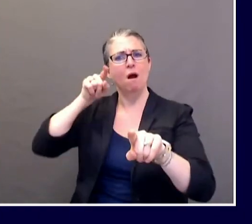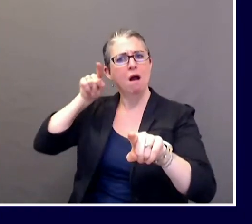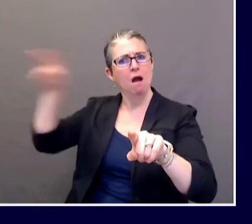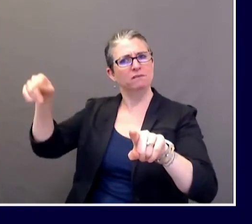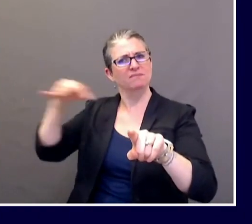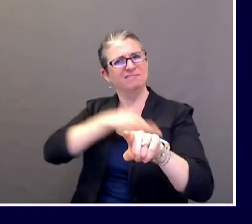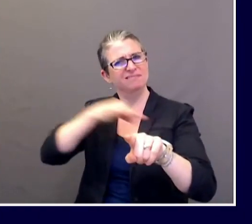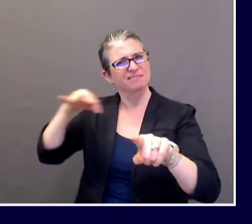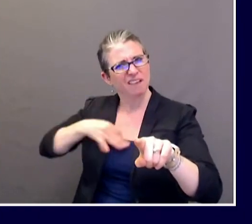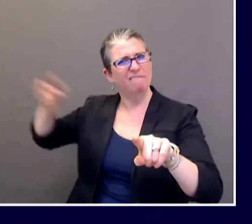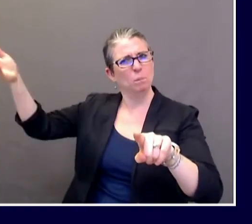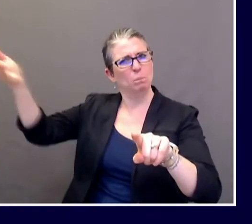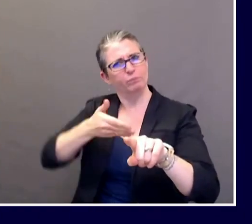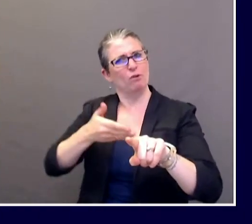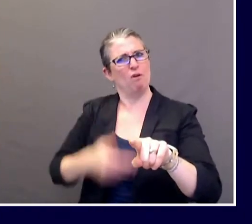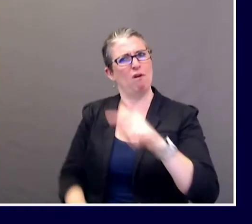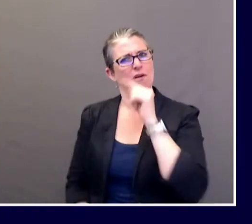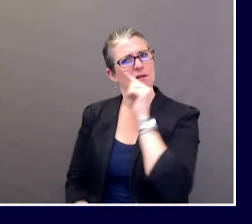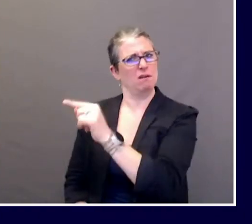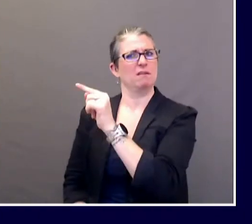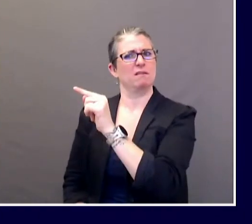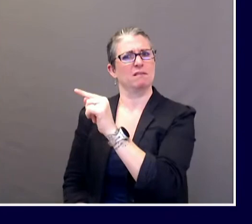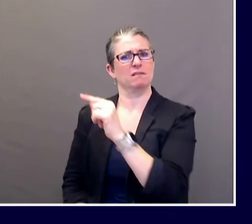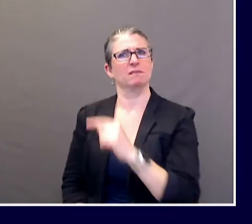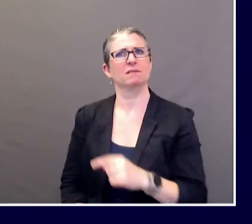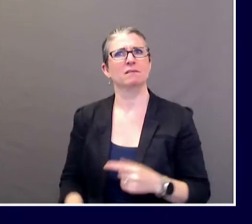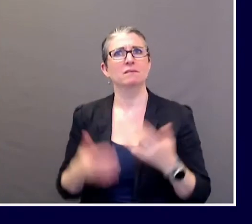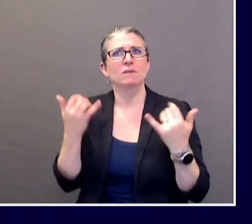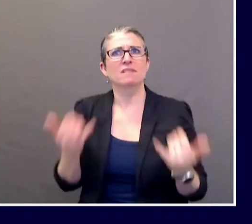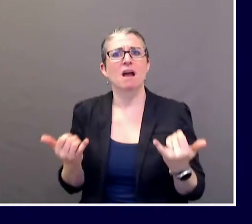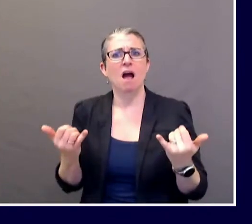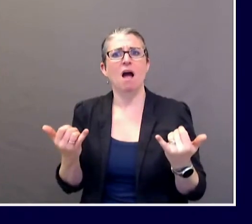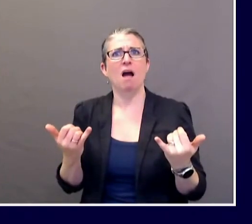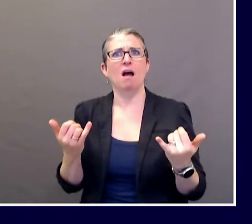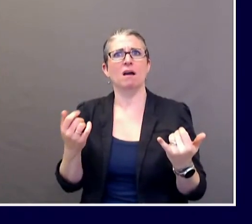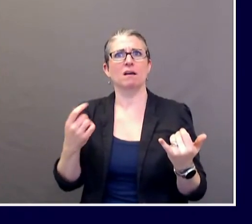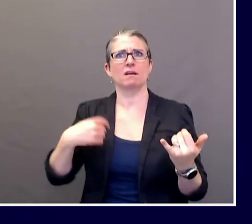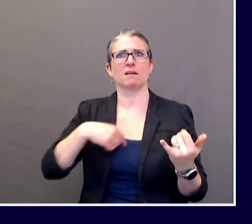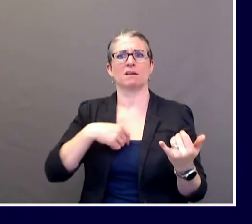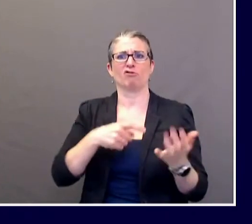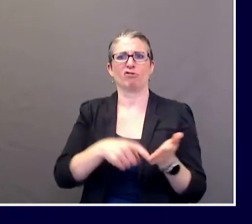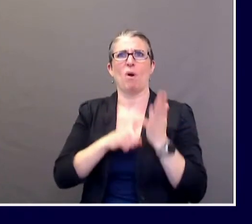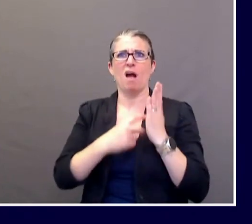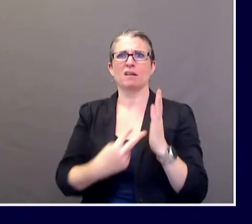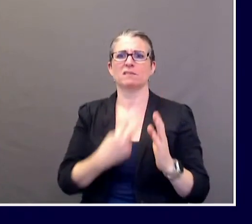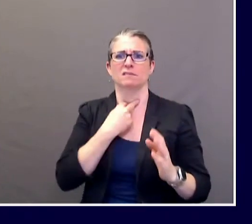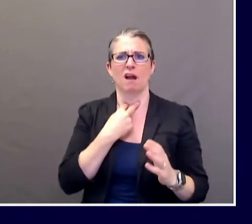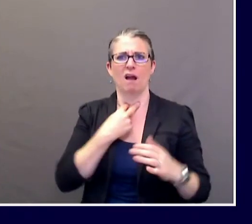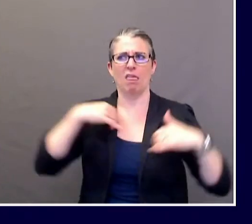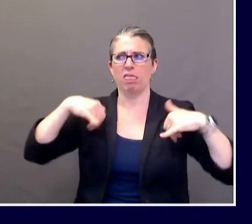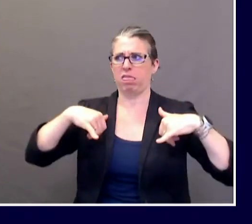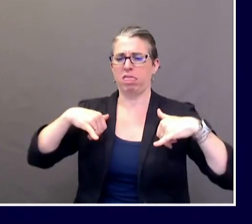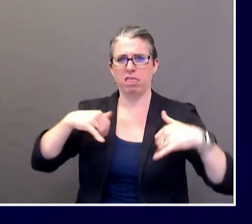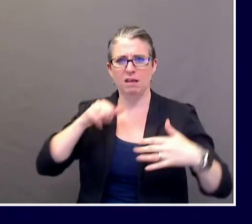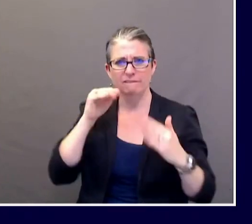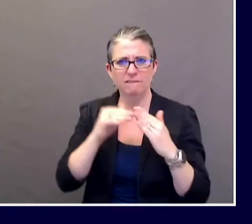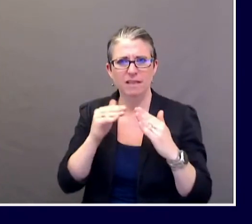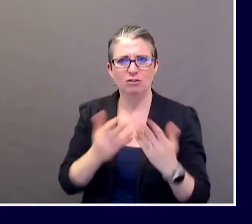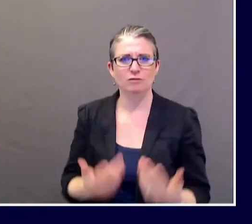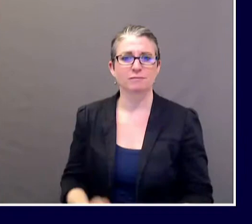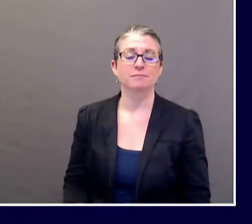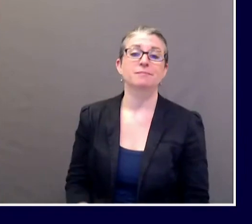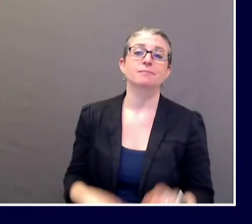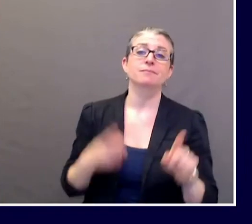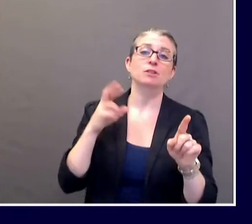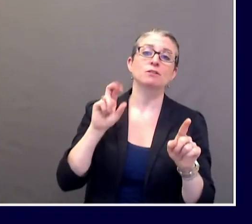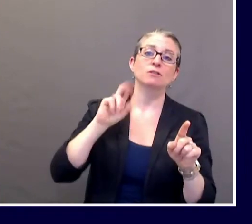Sorry, Bonnie, your question is why are nursing home workers not required to be vaccinated? Correct. Yep. I mean, there's a lot, a lot